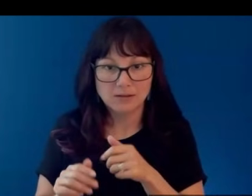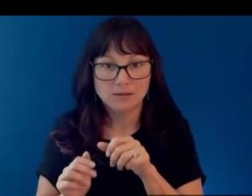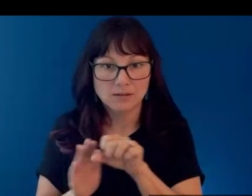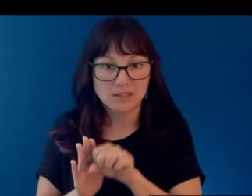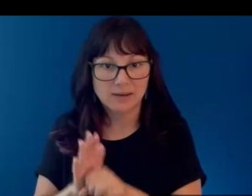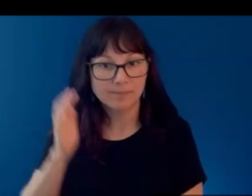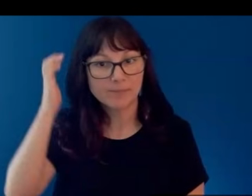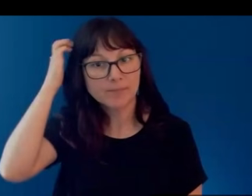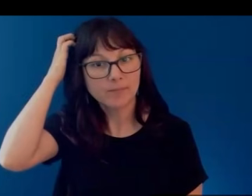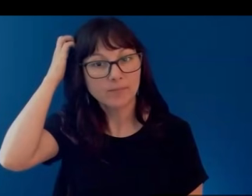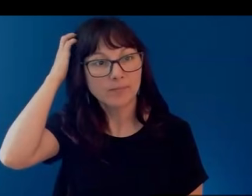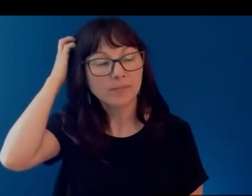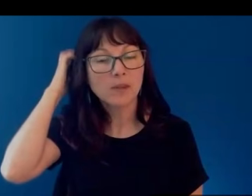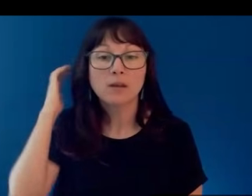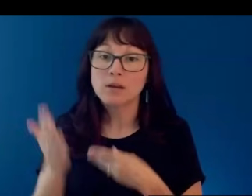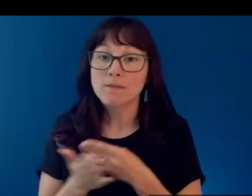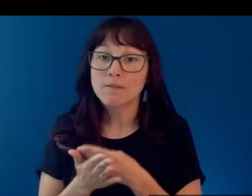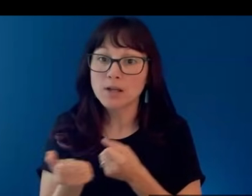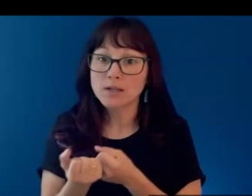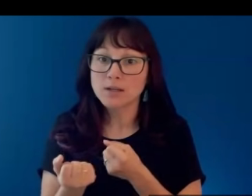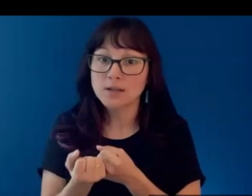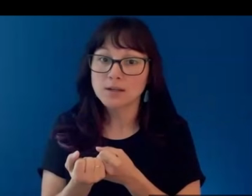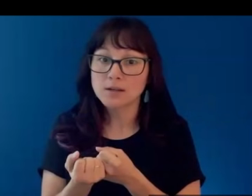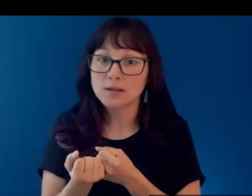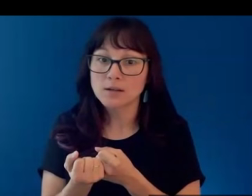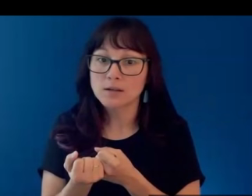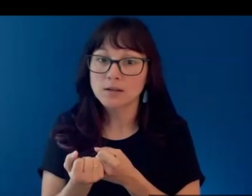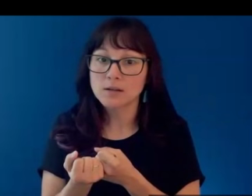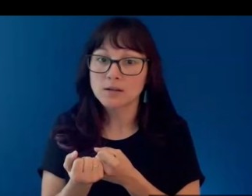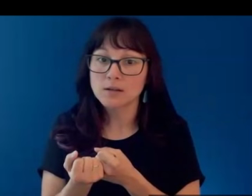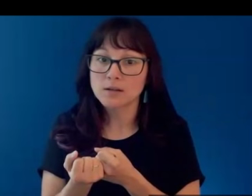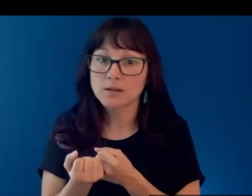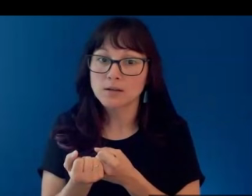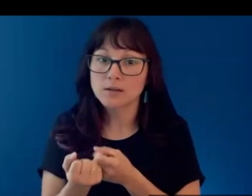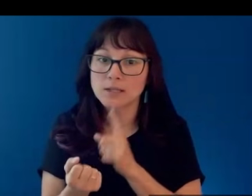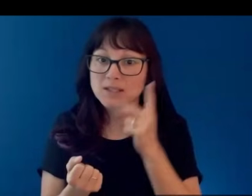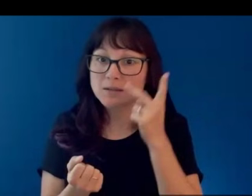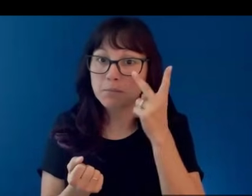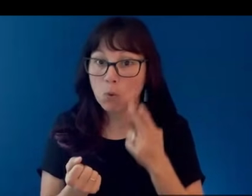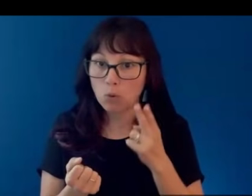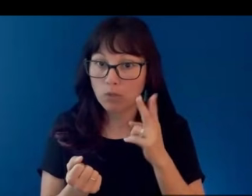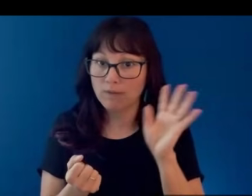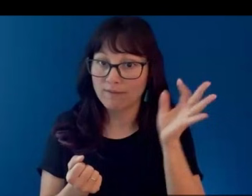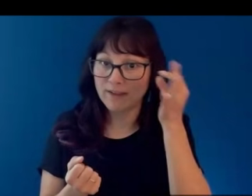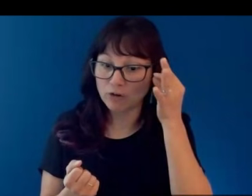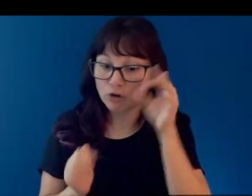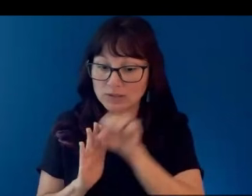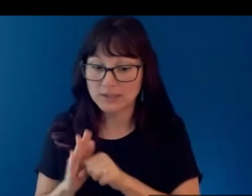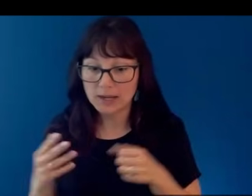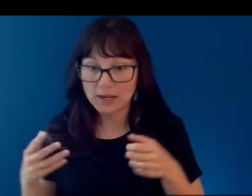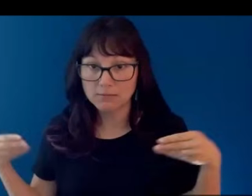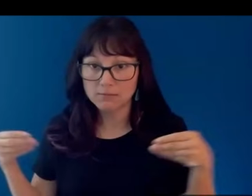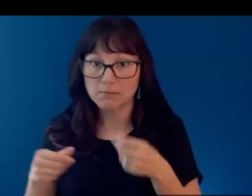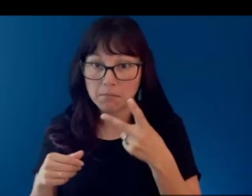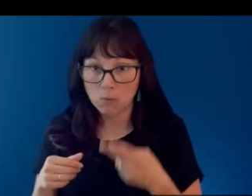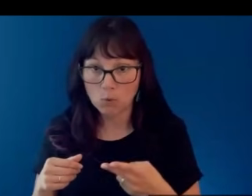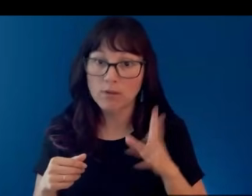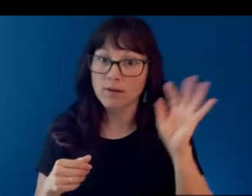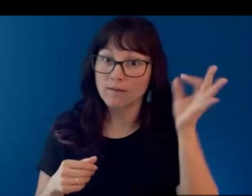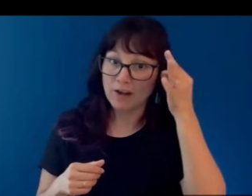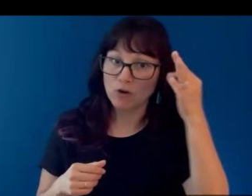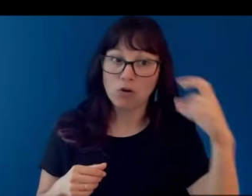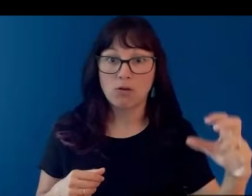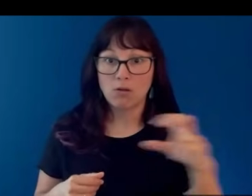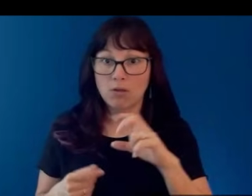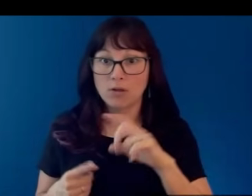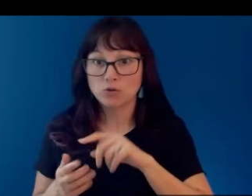Now, funding is federal and state. And so there is a federal portion that comes to the states,